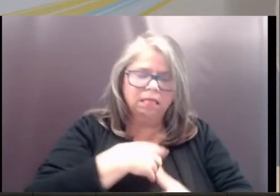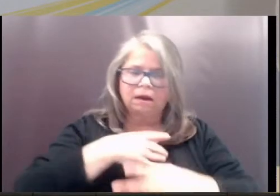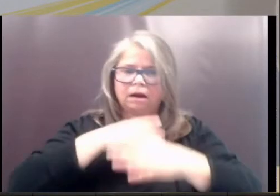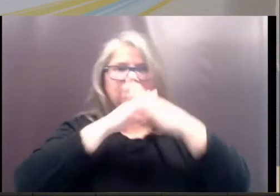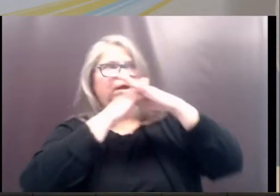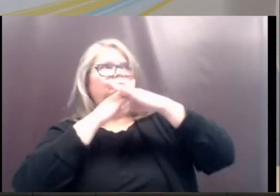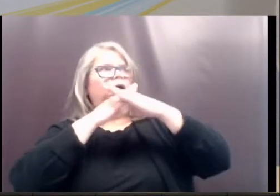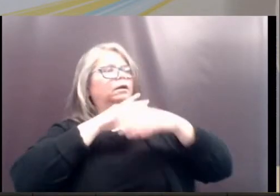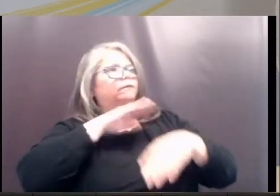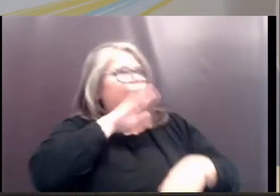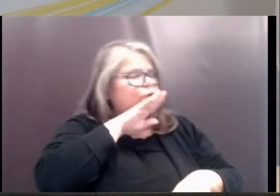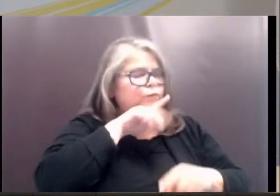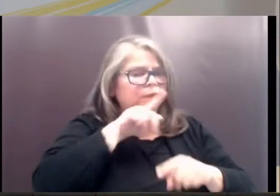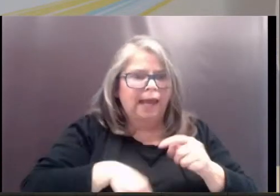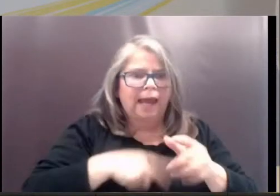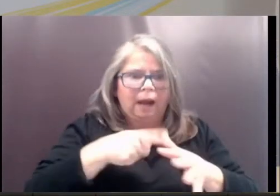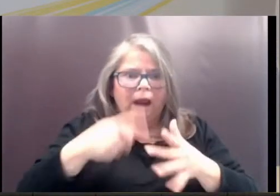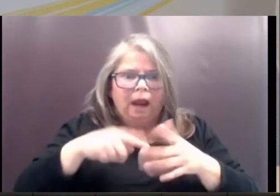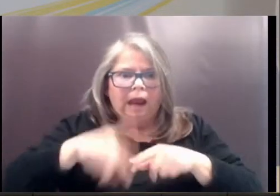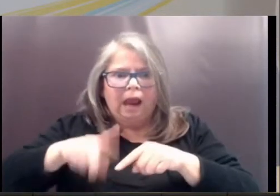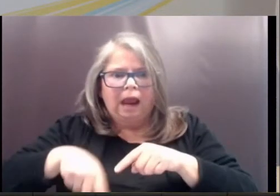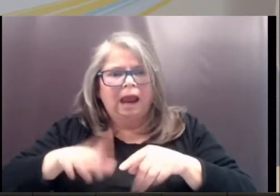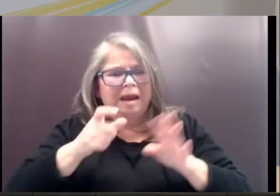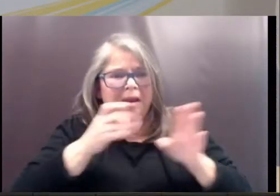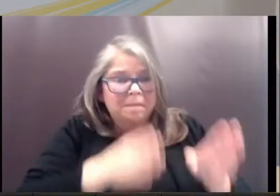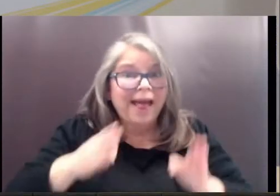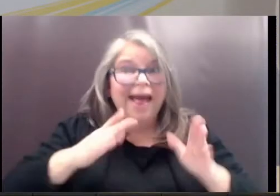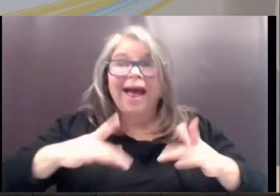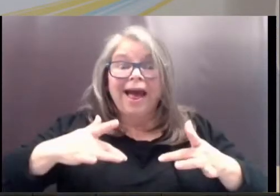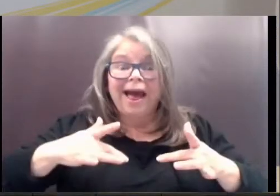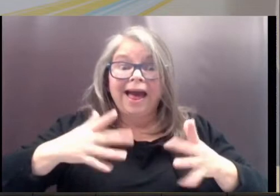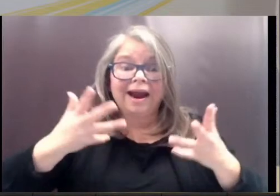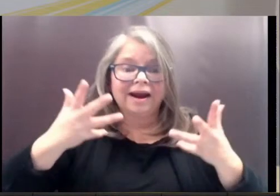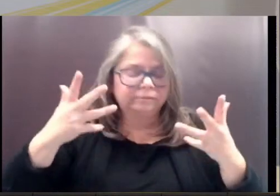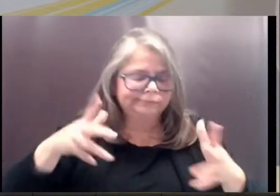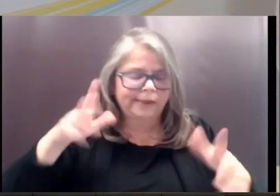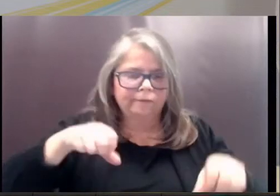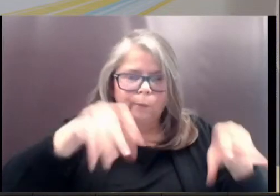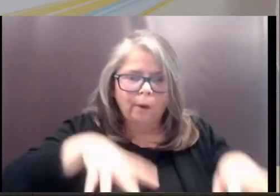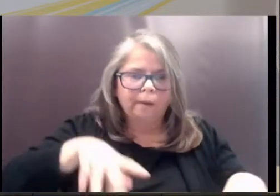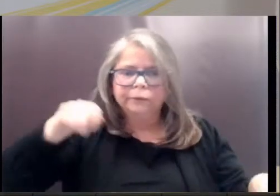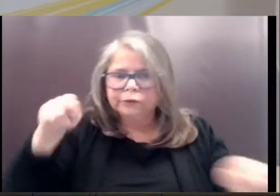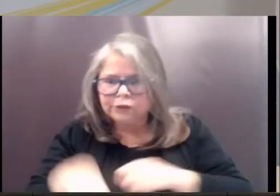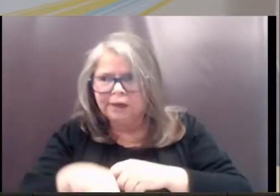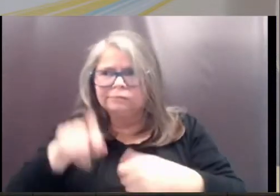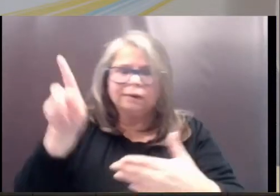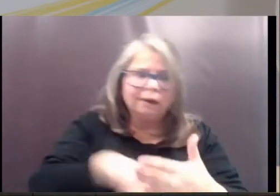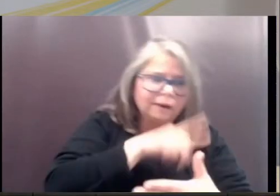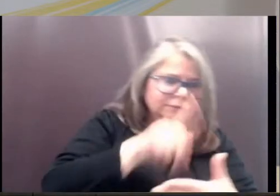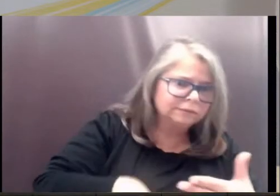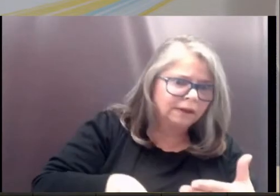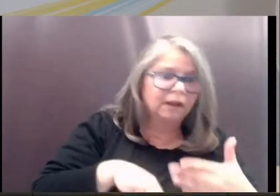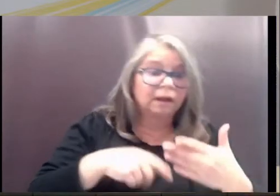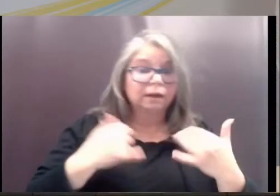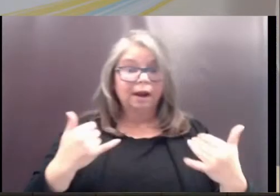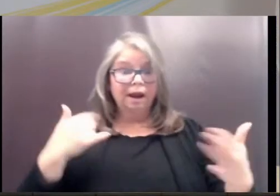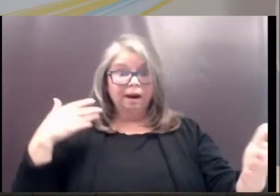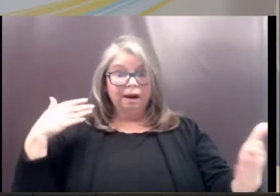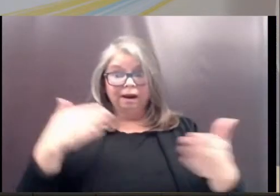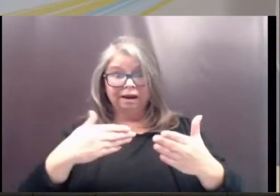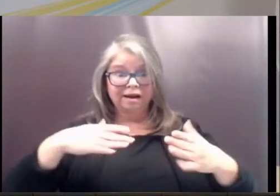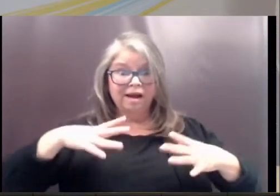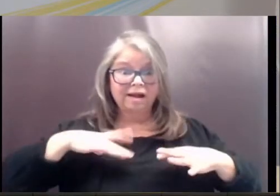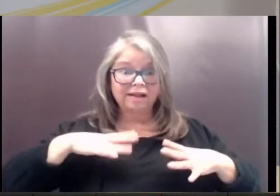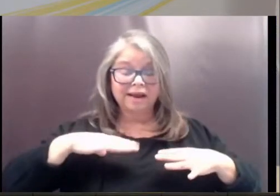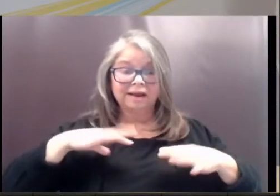were planned have had to be modified or canceled, and many plans around the holidays for families are now up in the air.